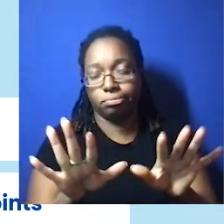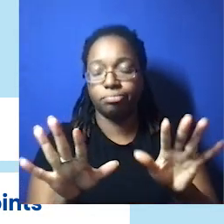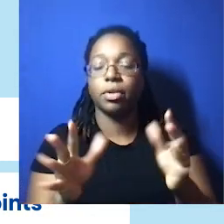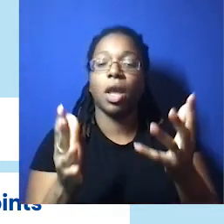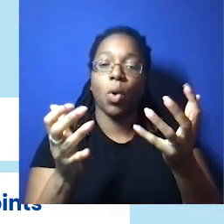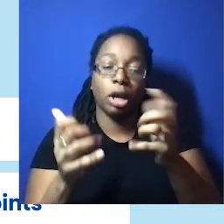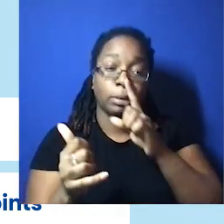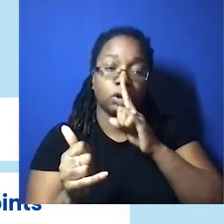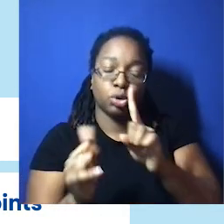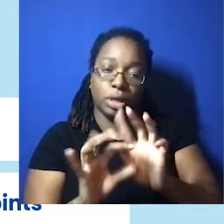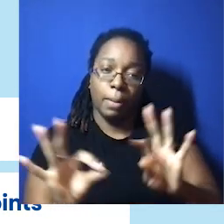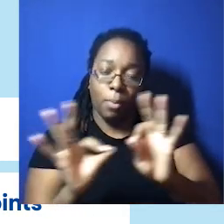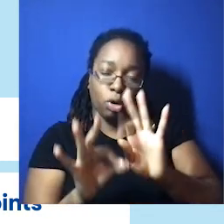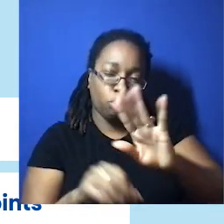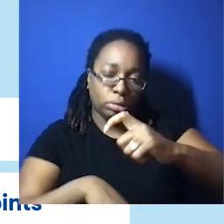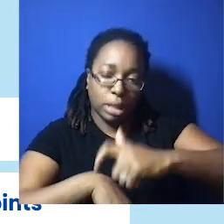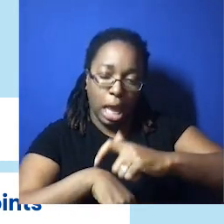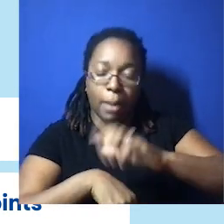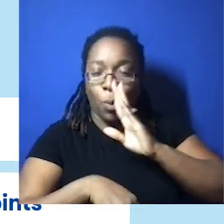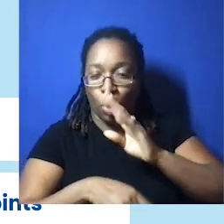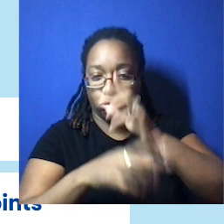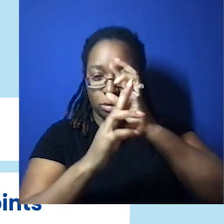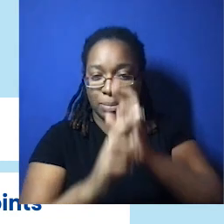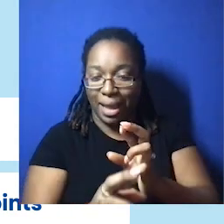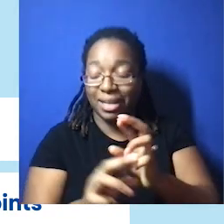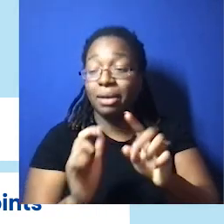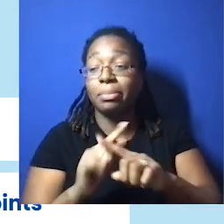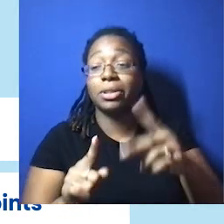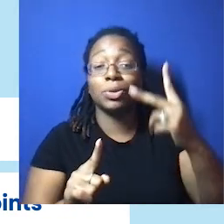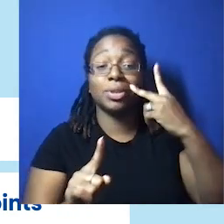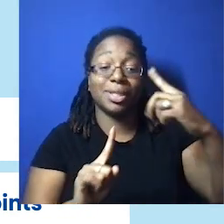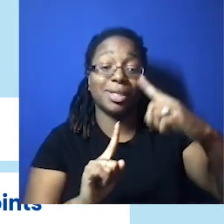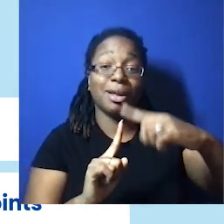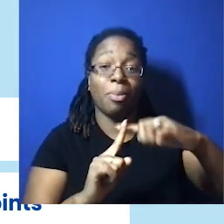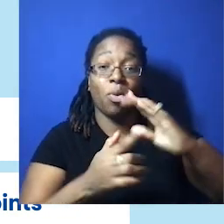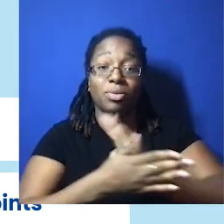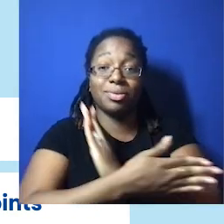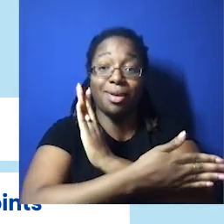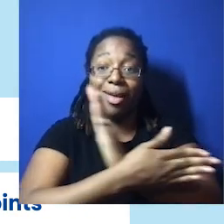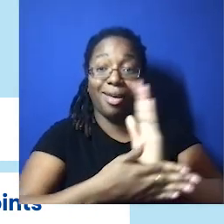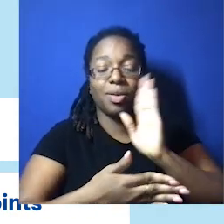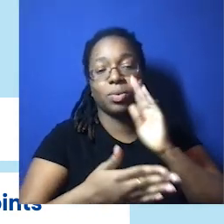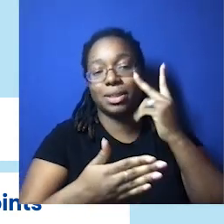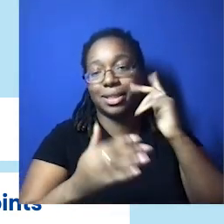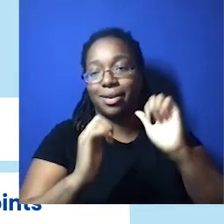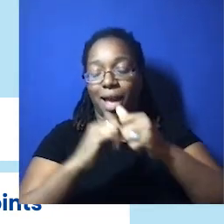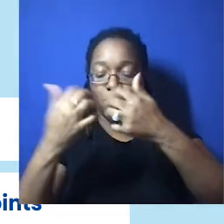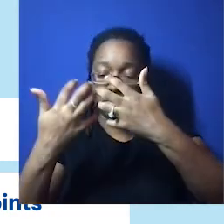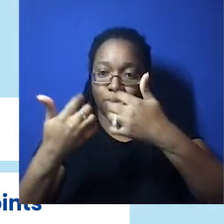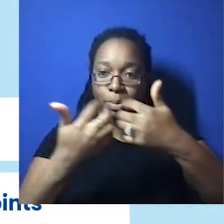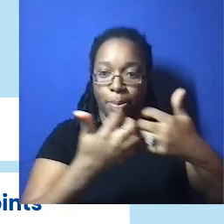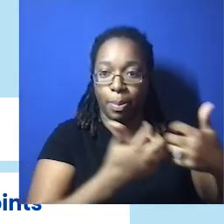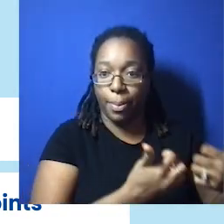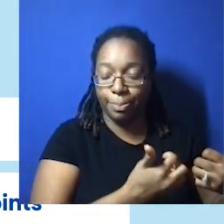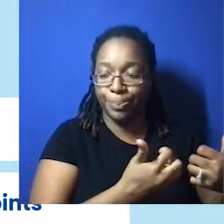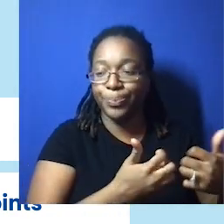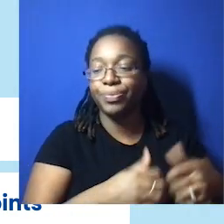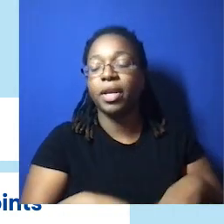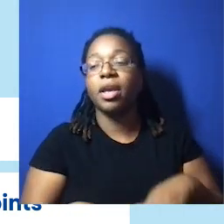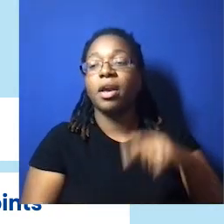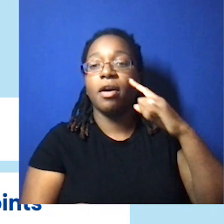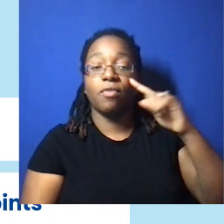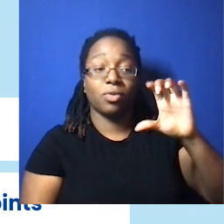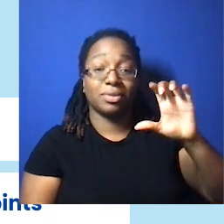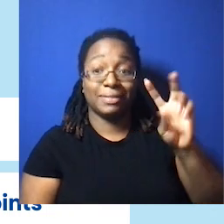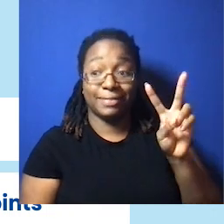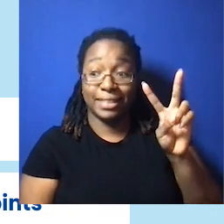everybody's time. But if you look at the point scale, that's how it's broken down for every section. So for the